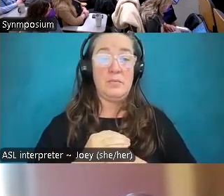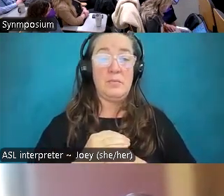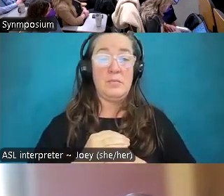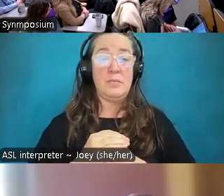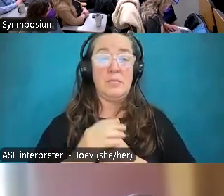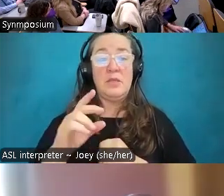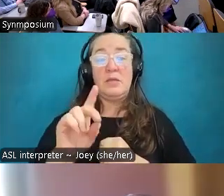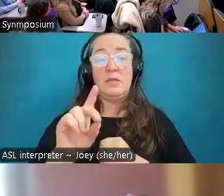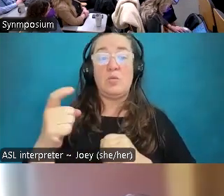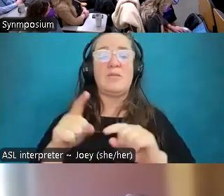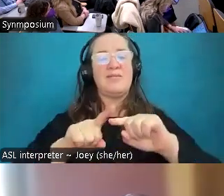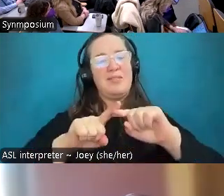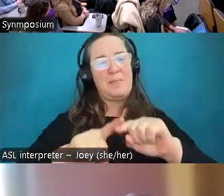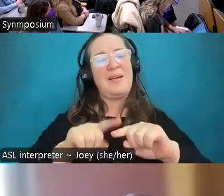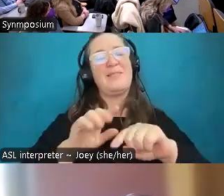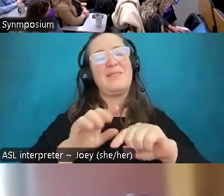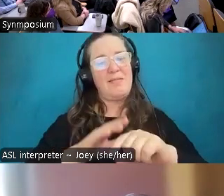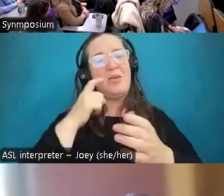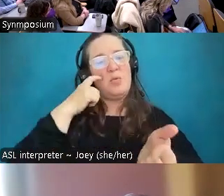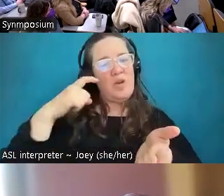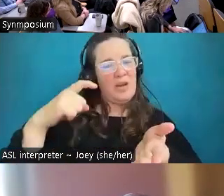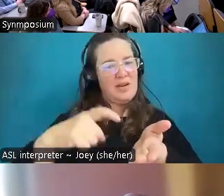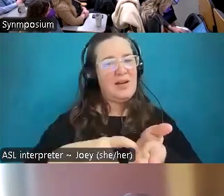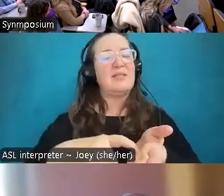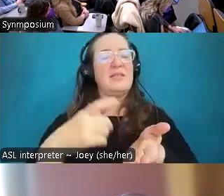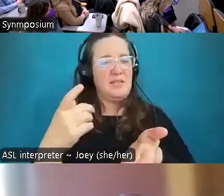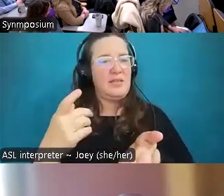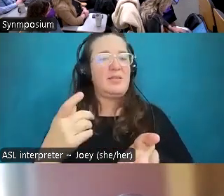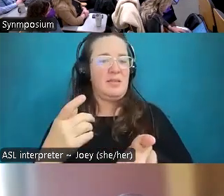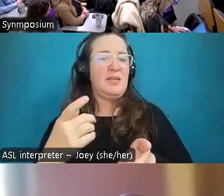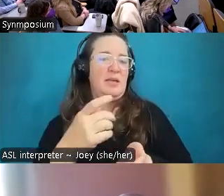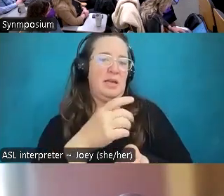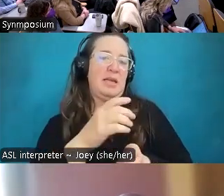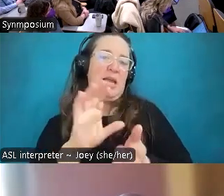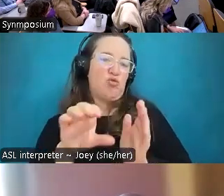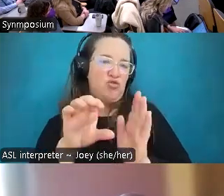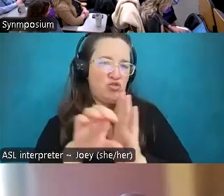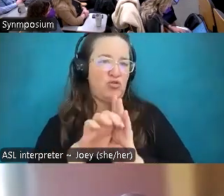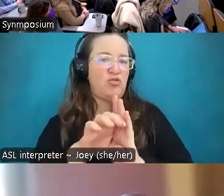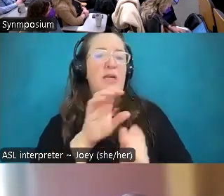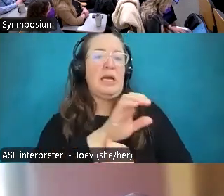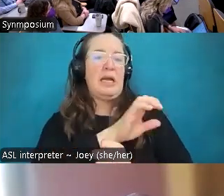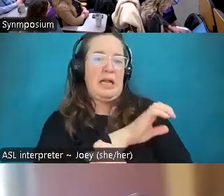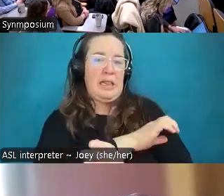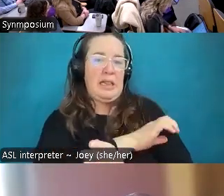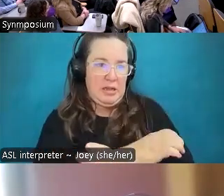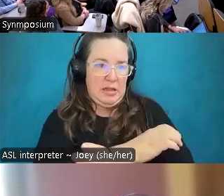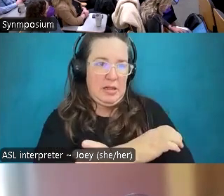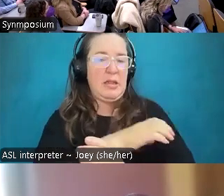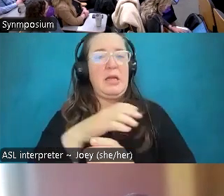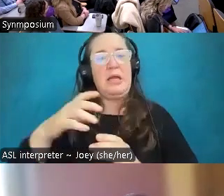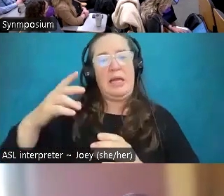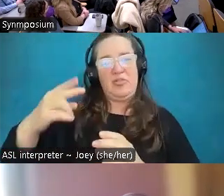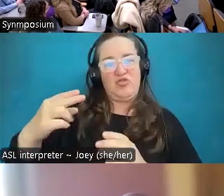Diagnosis relies on recognizing the characteristic symptom profile and clinical history, and it follows